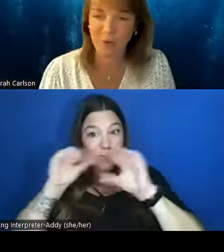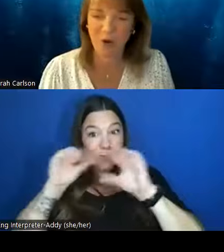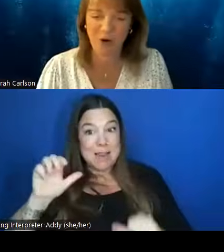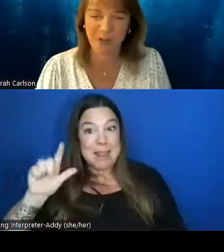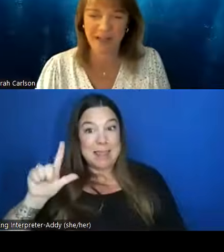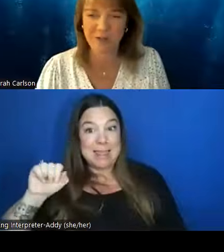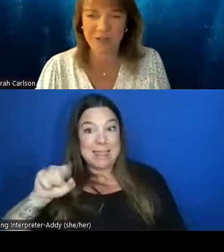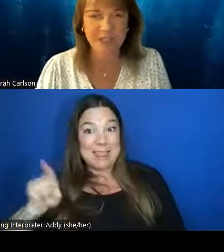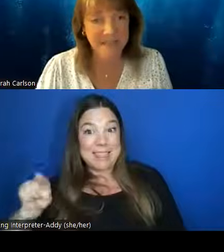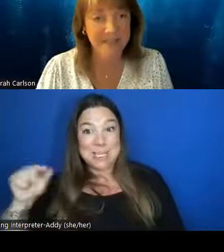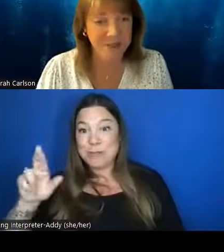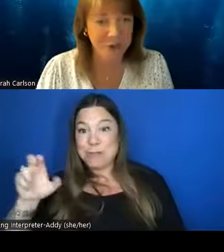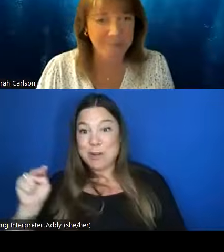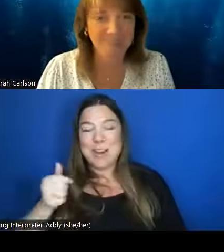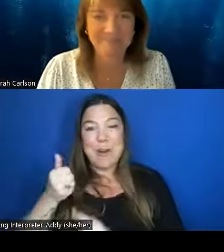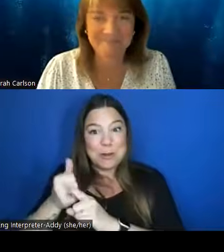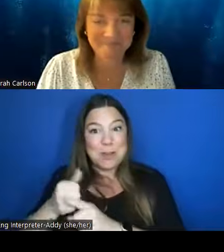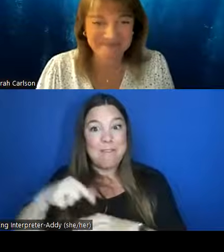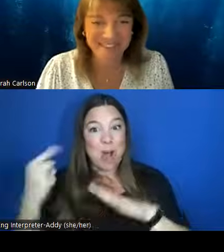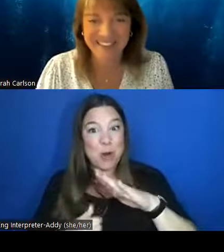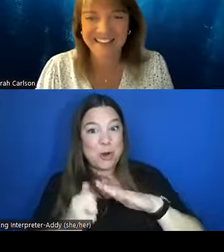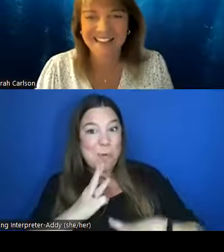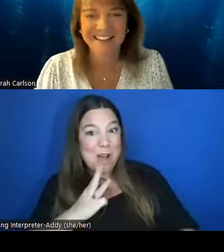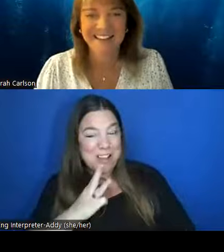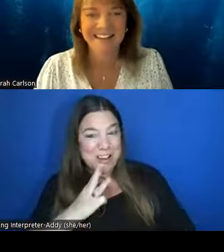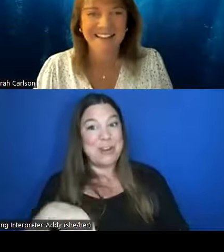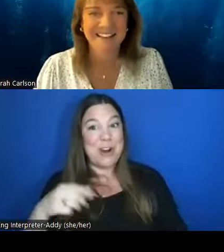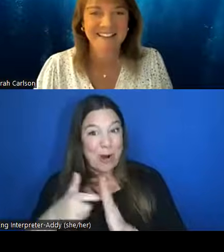an underwater archaeologist, as a sister.